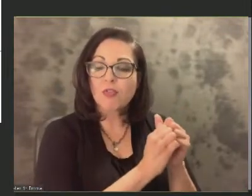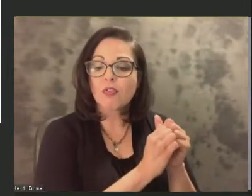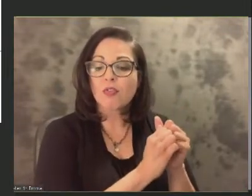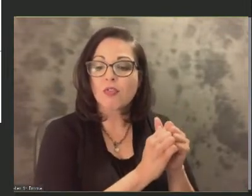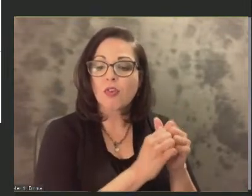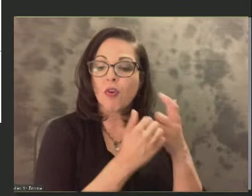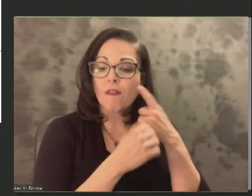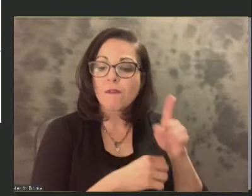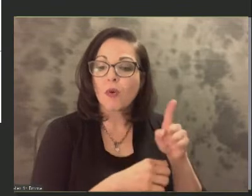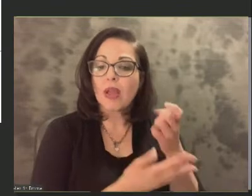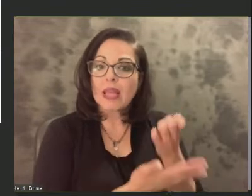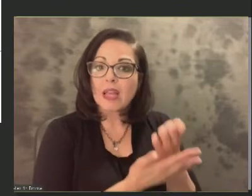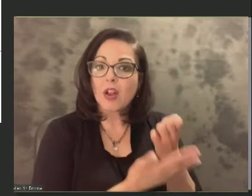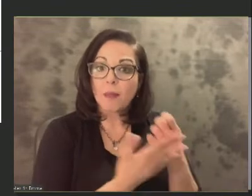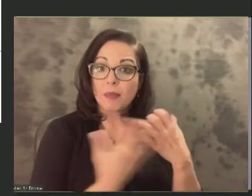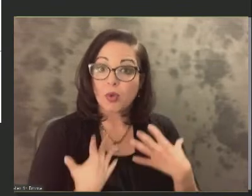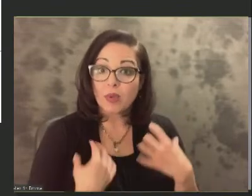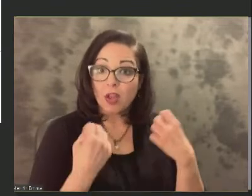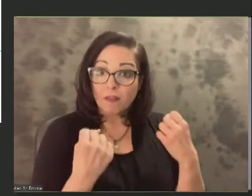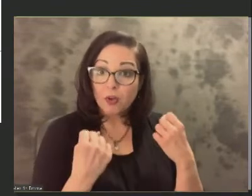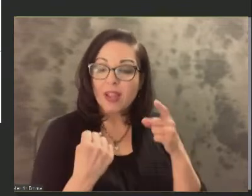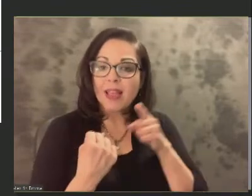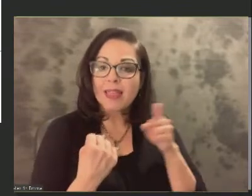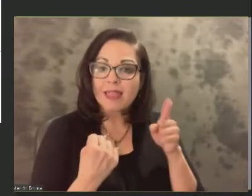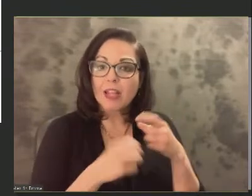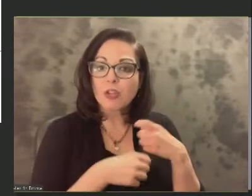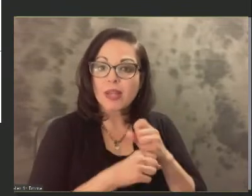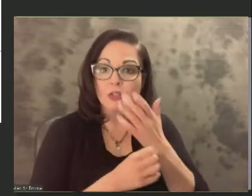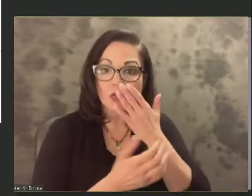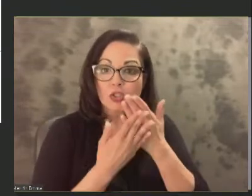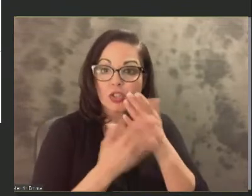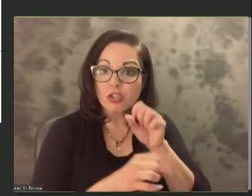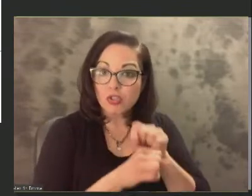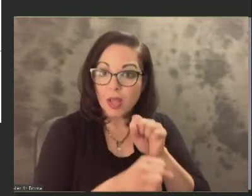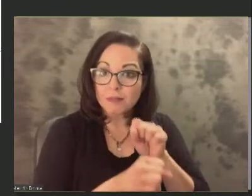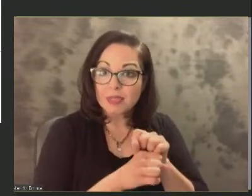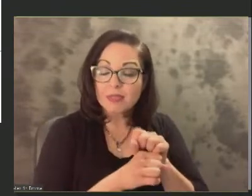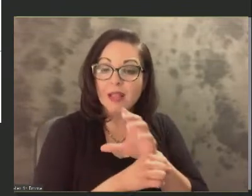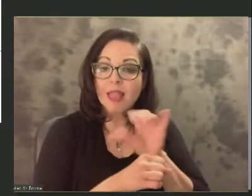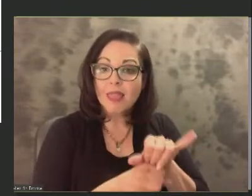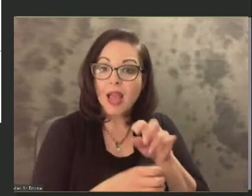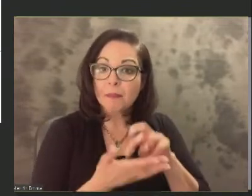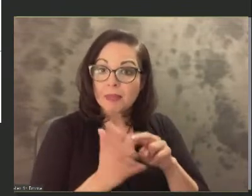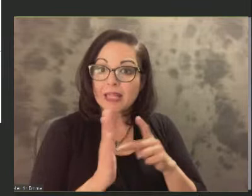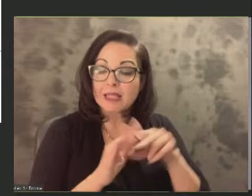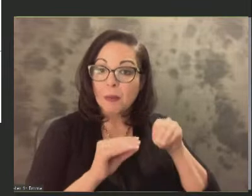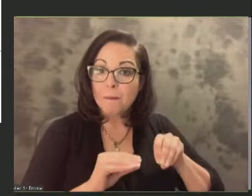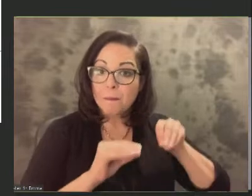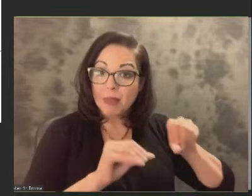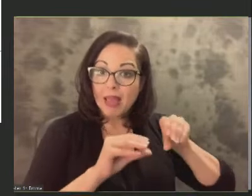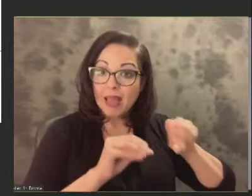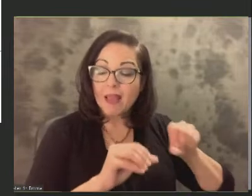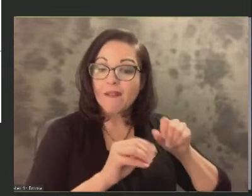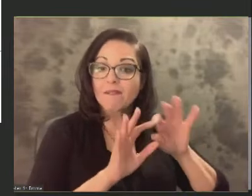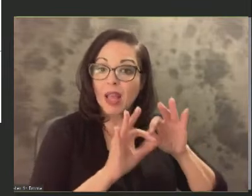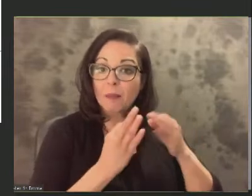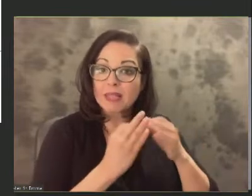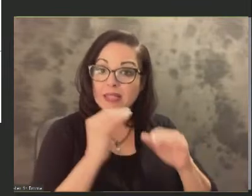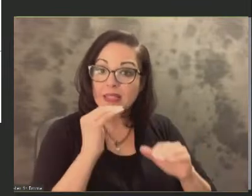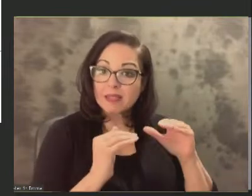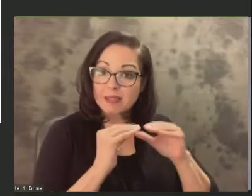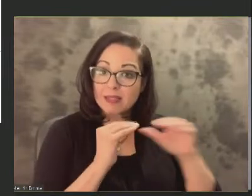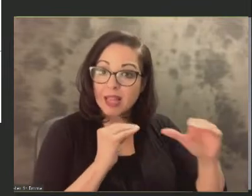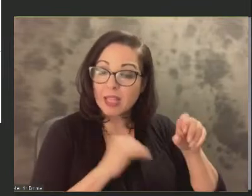for an economic recovery that creates good jobs. That means paying family-sustaining wages,